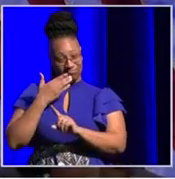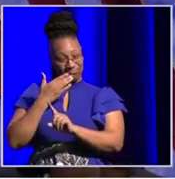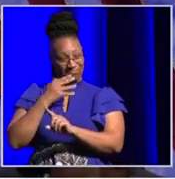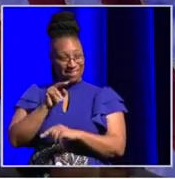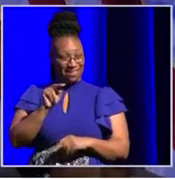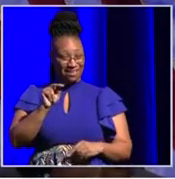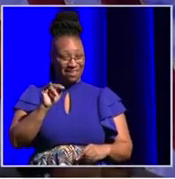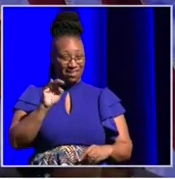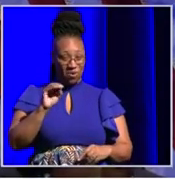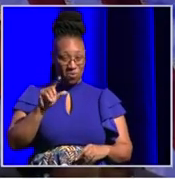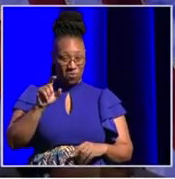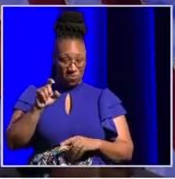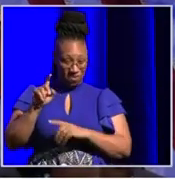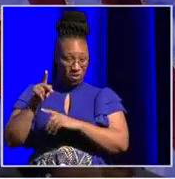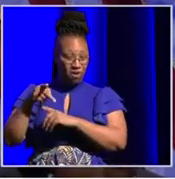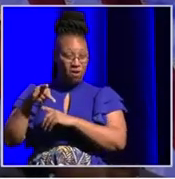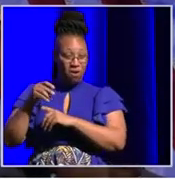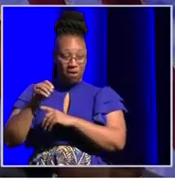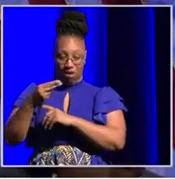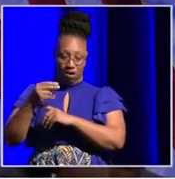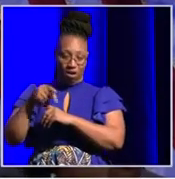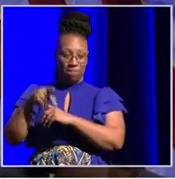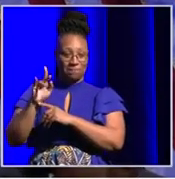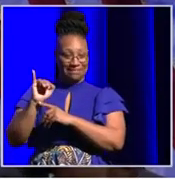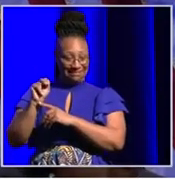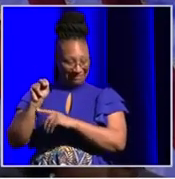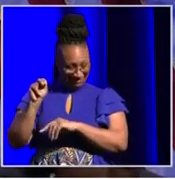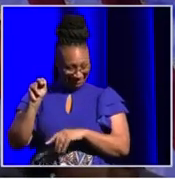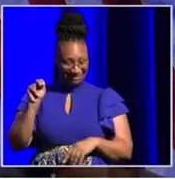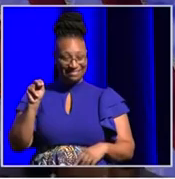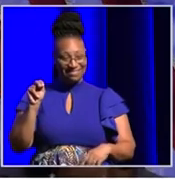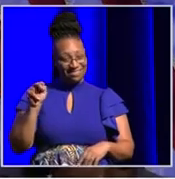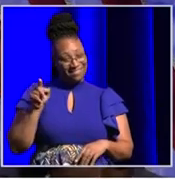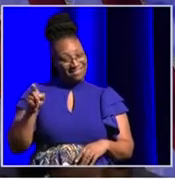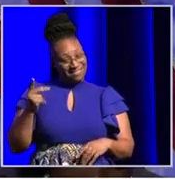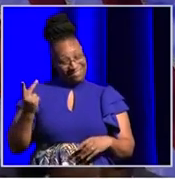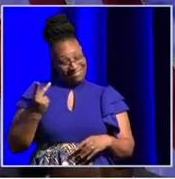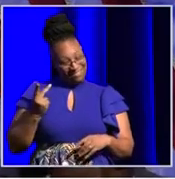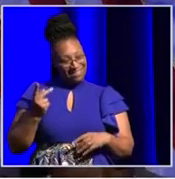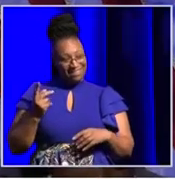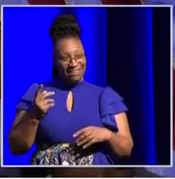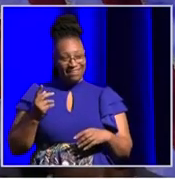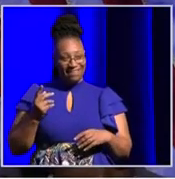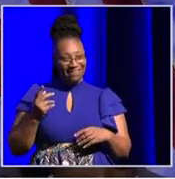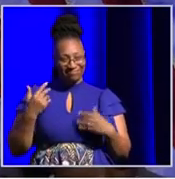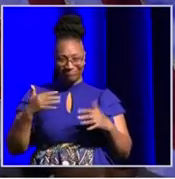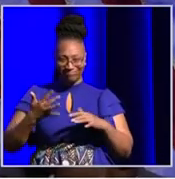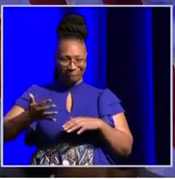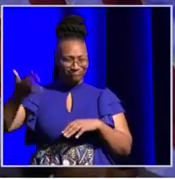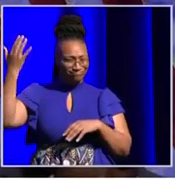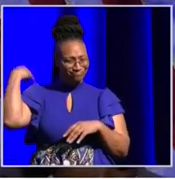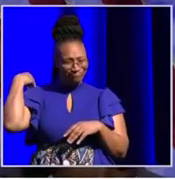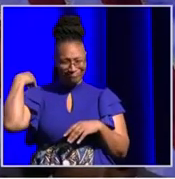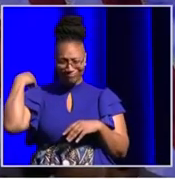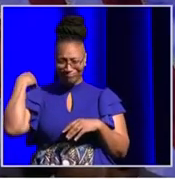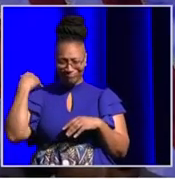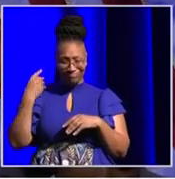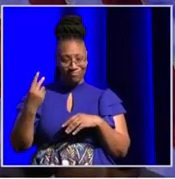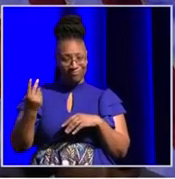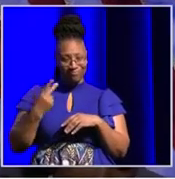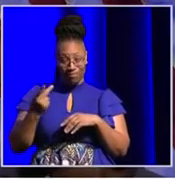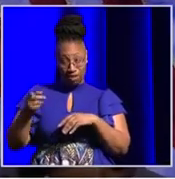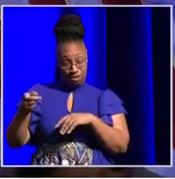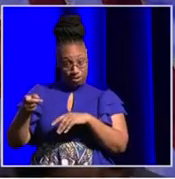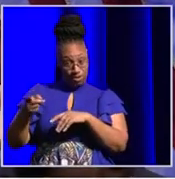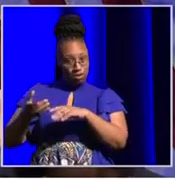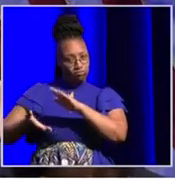Judge Hopkins and I met about a decade ago outside a polling location in Ward 6 as she was running to serve our city as an ANC commissioner. Not only